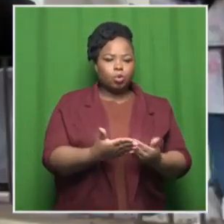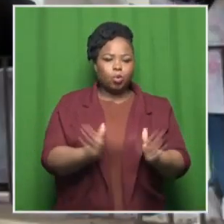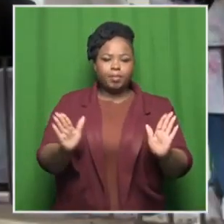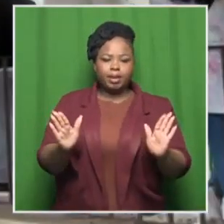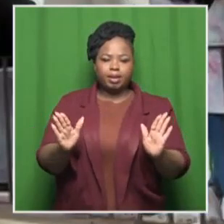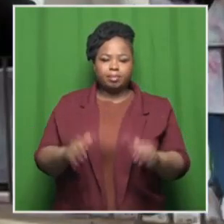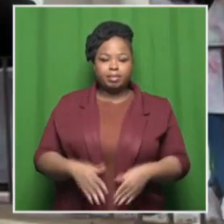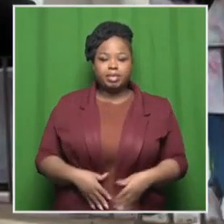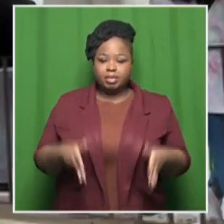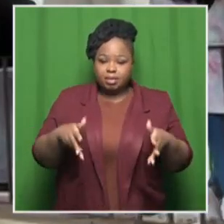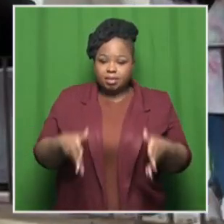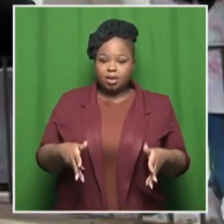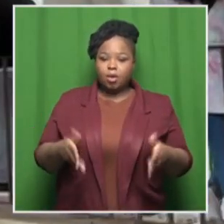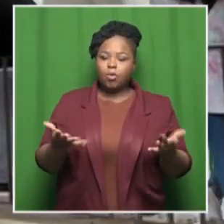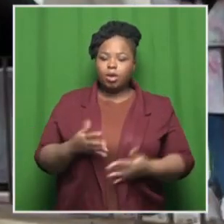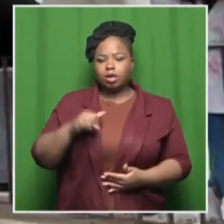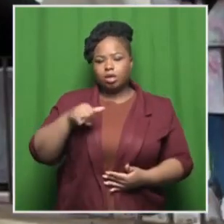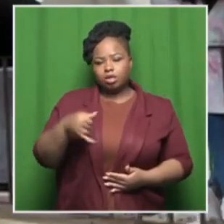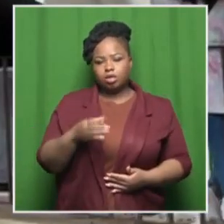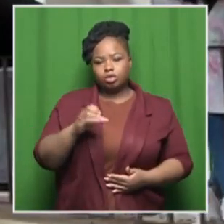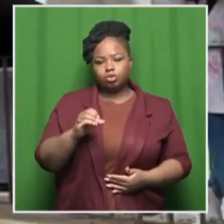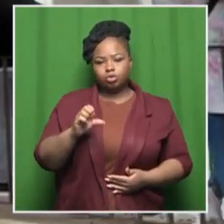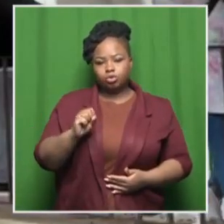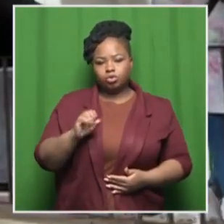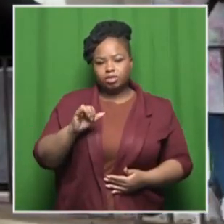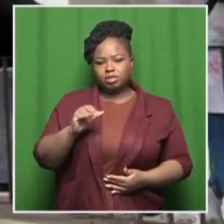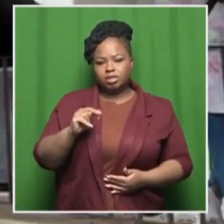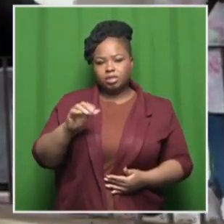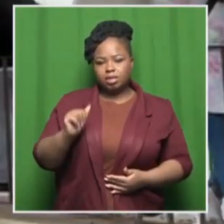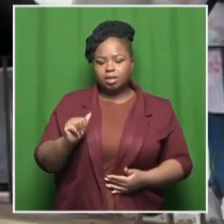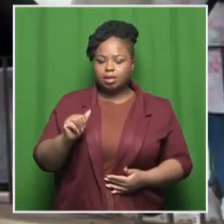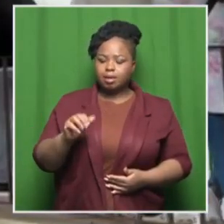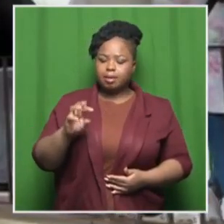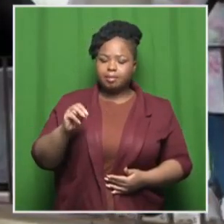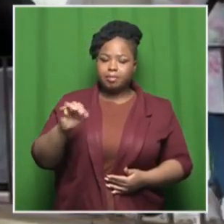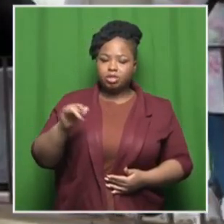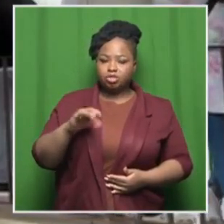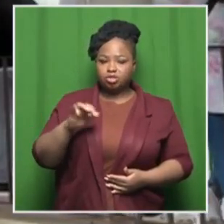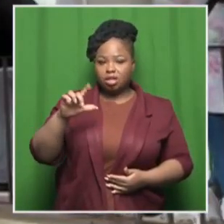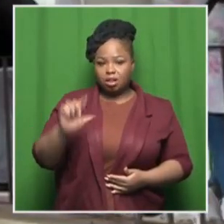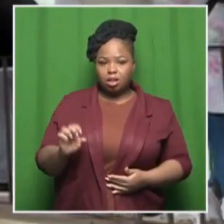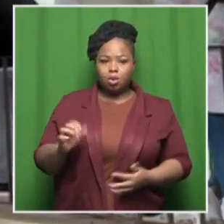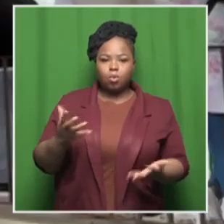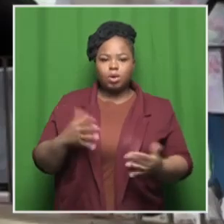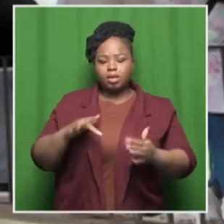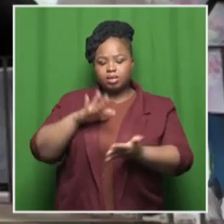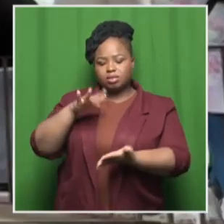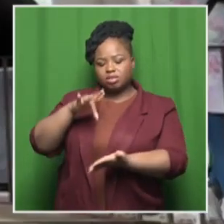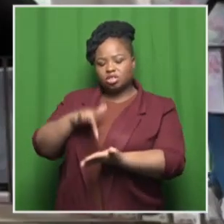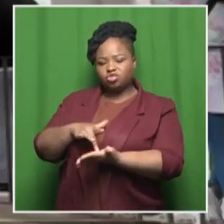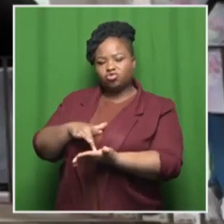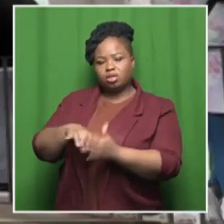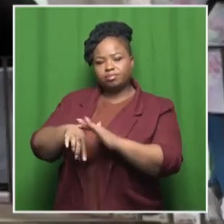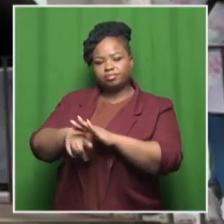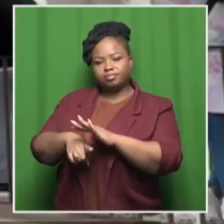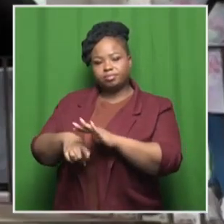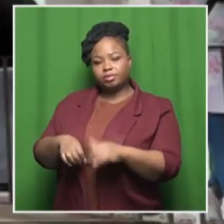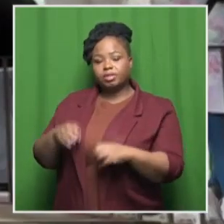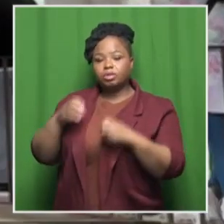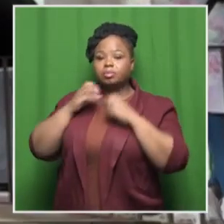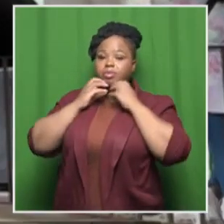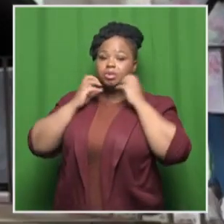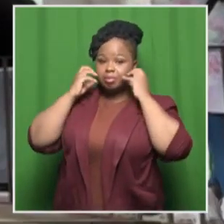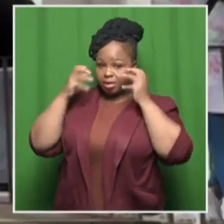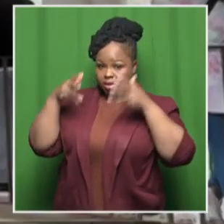at Josina Machel, in the central district of Maputo, where President Filipe Nyusi is